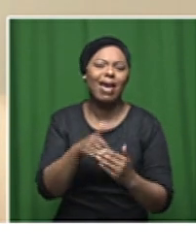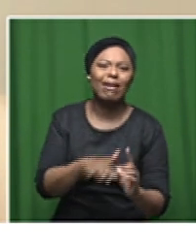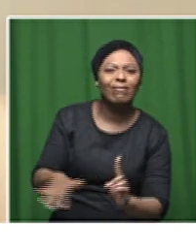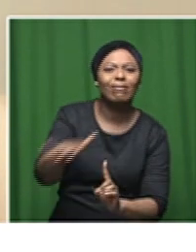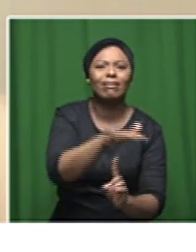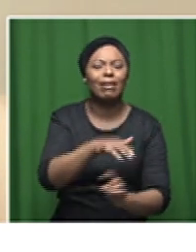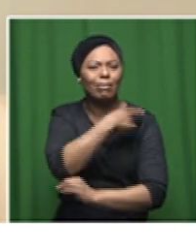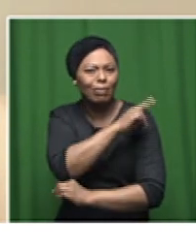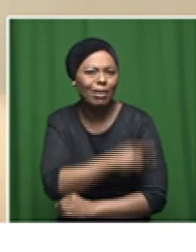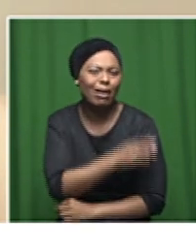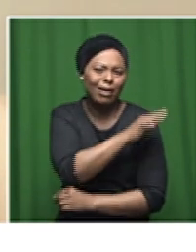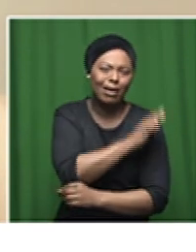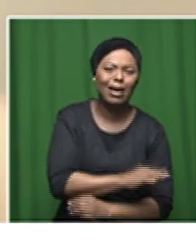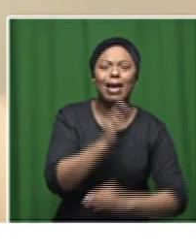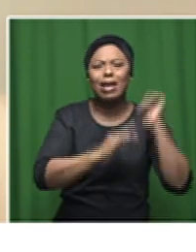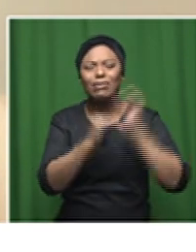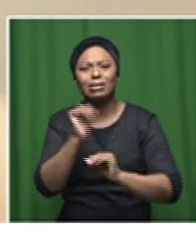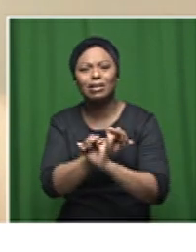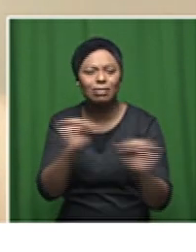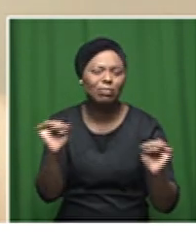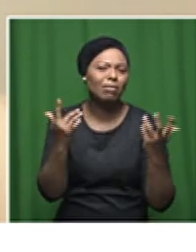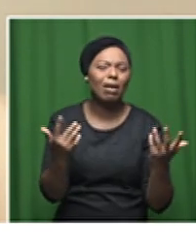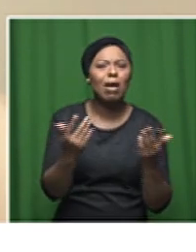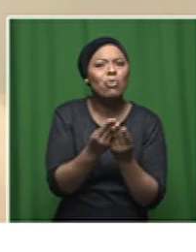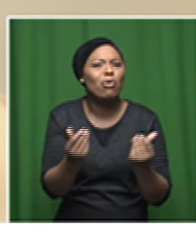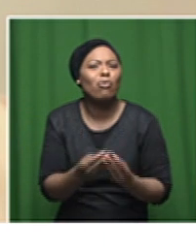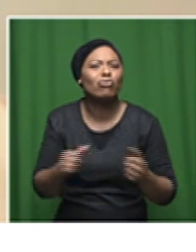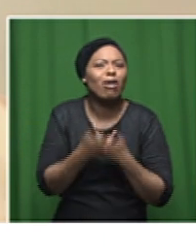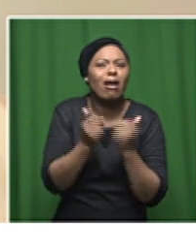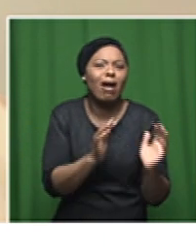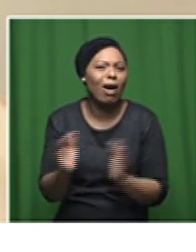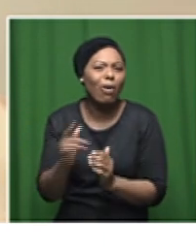of infrastructure. How are these challenges being met?